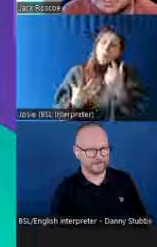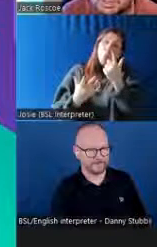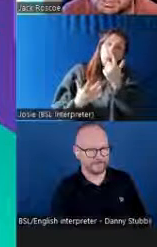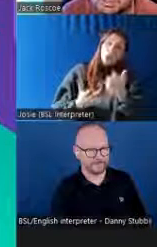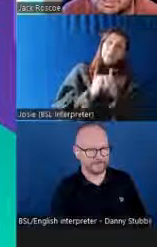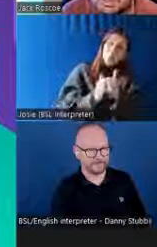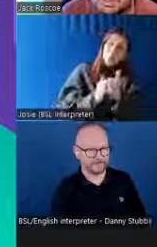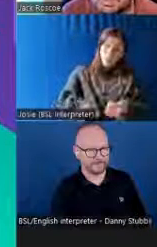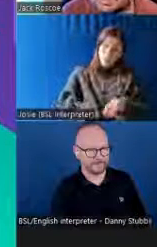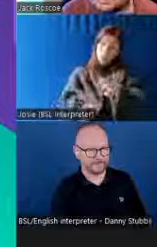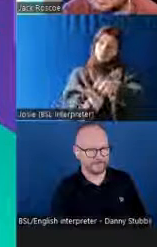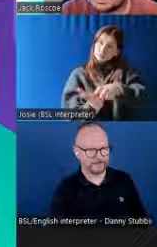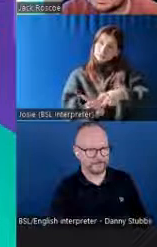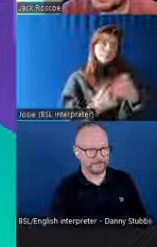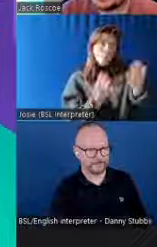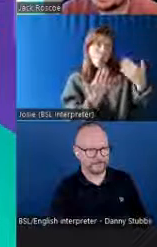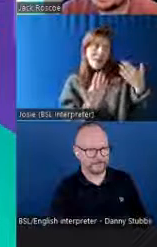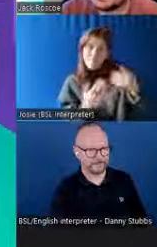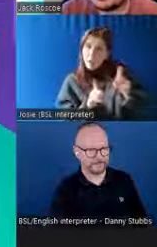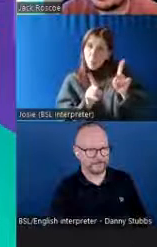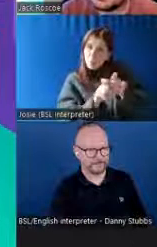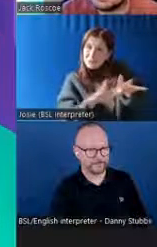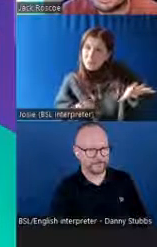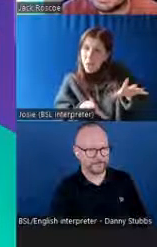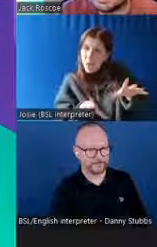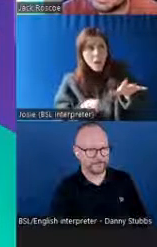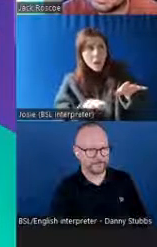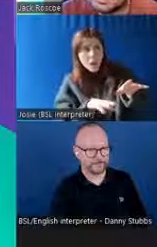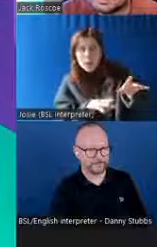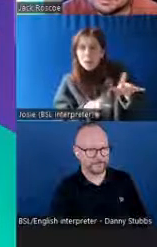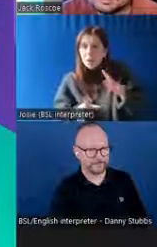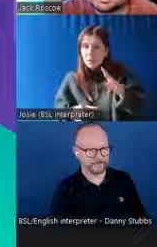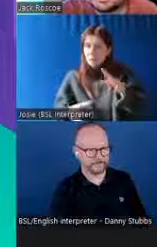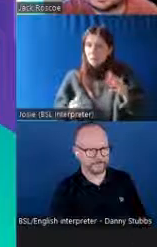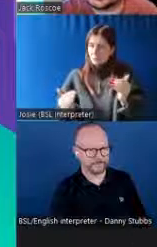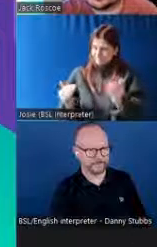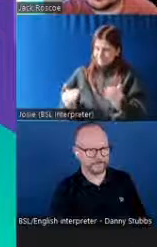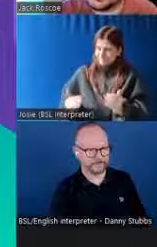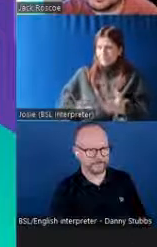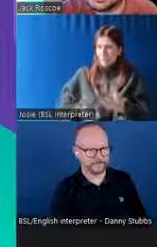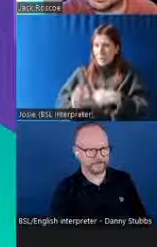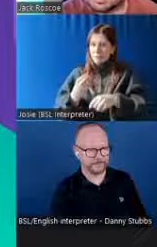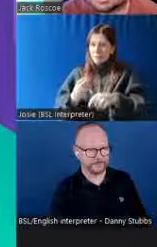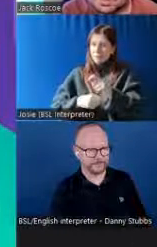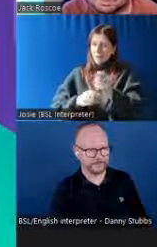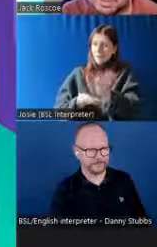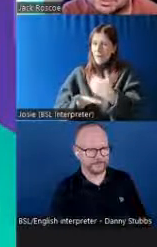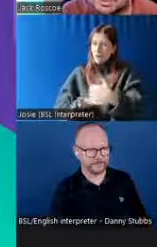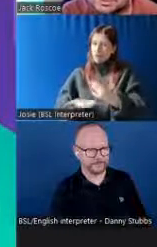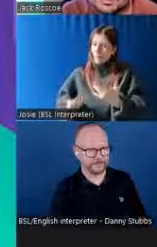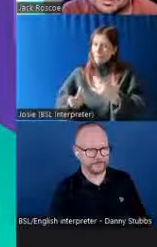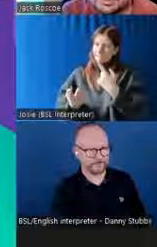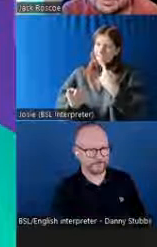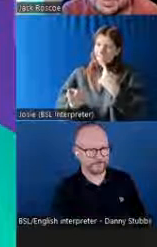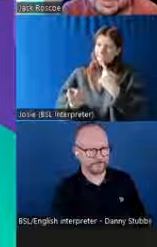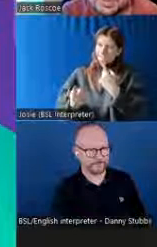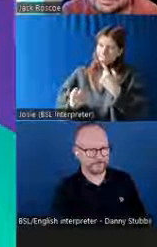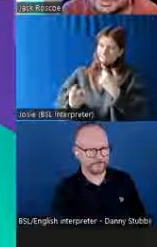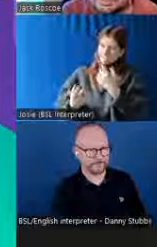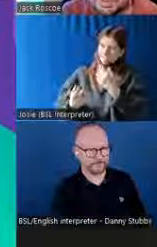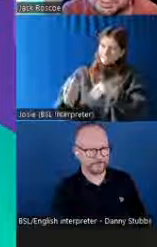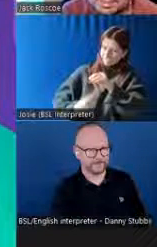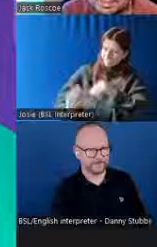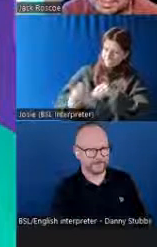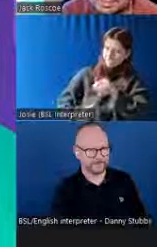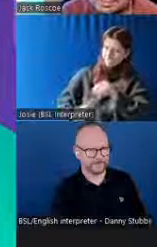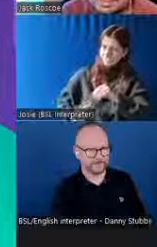morning and afternoon, and you can then use that to do your calculations later. So to work it all out, you need to have